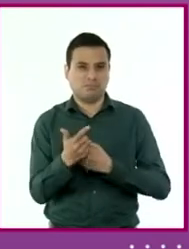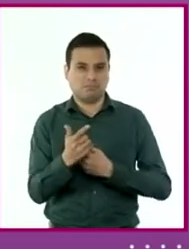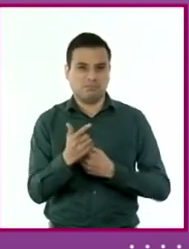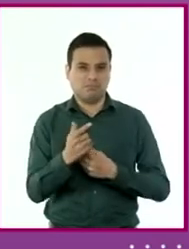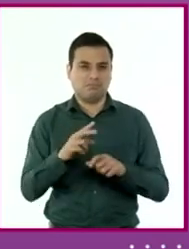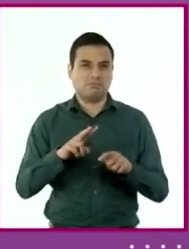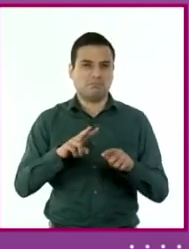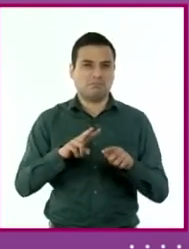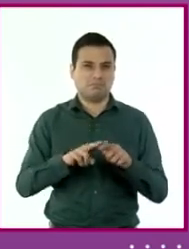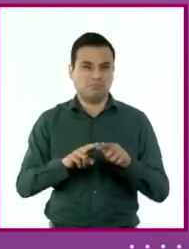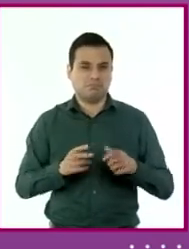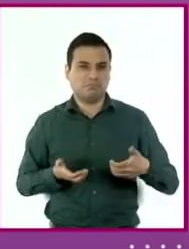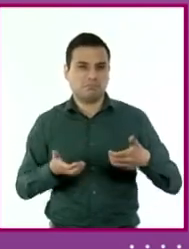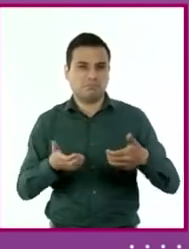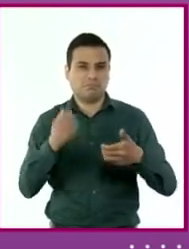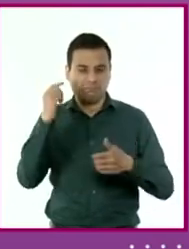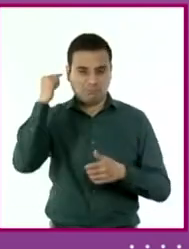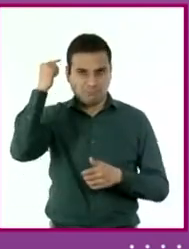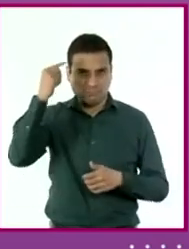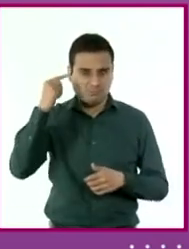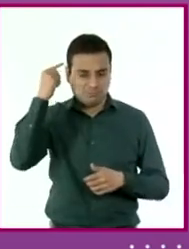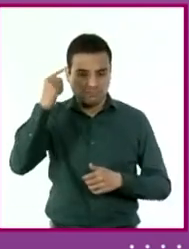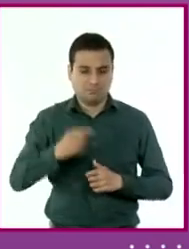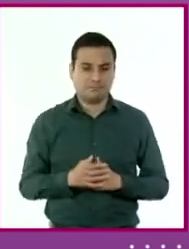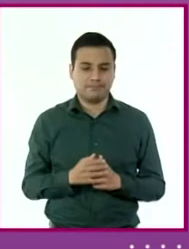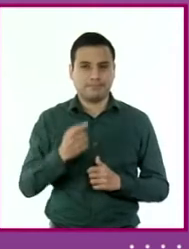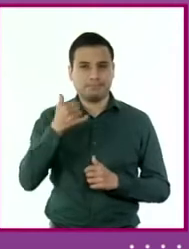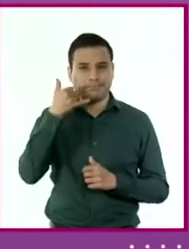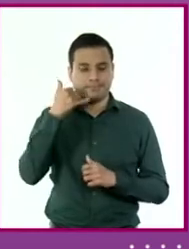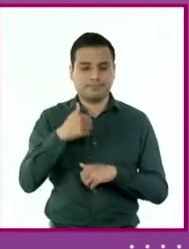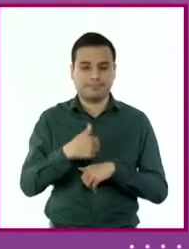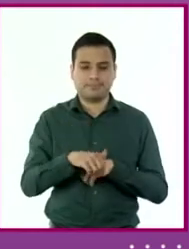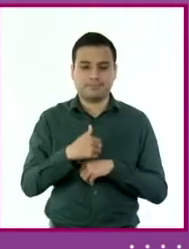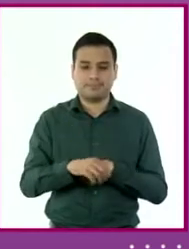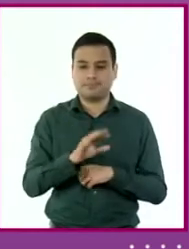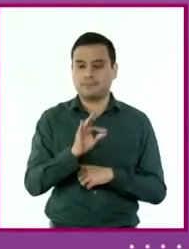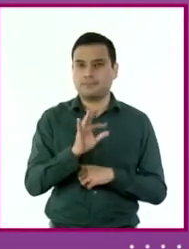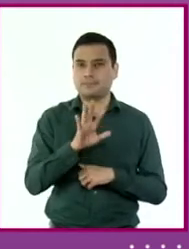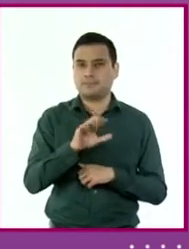Park Avenue, London. My telephone number is